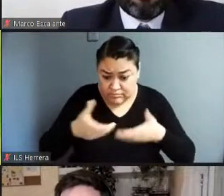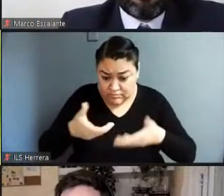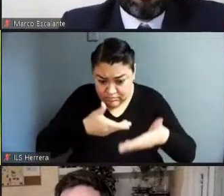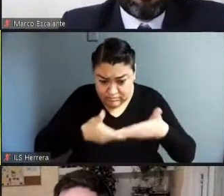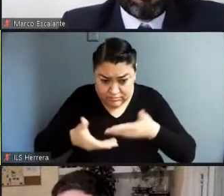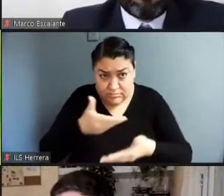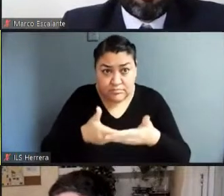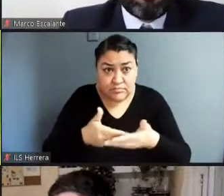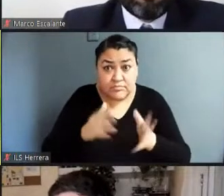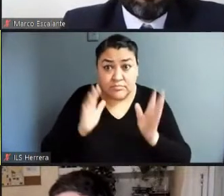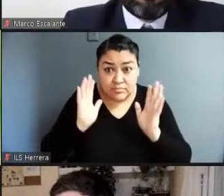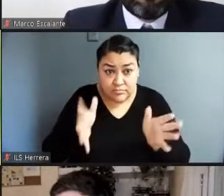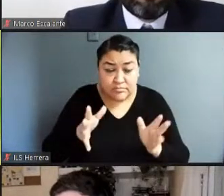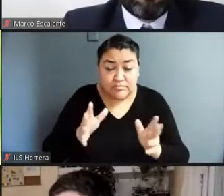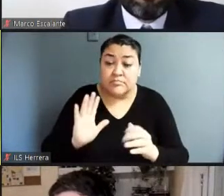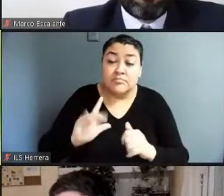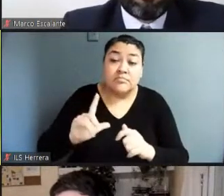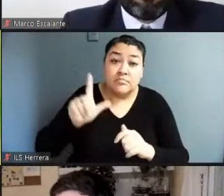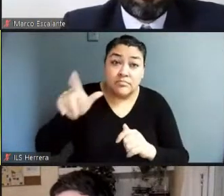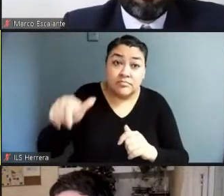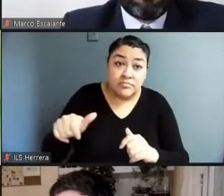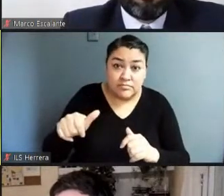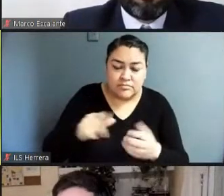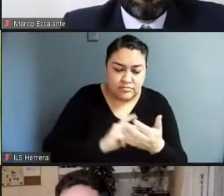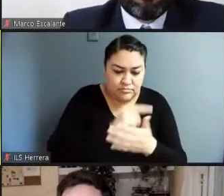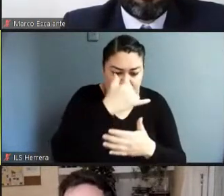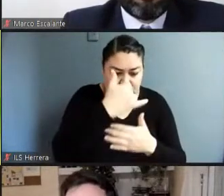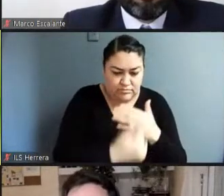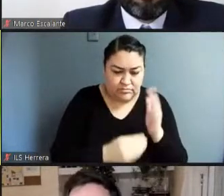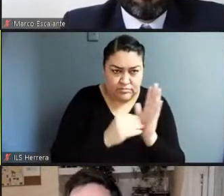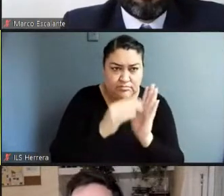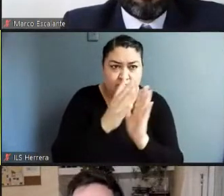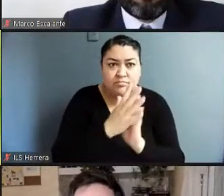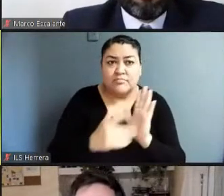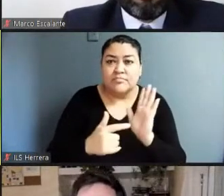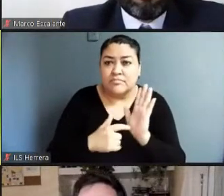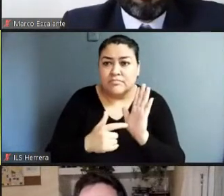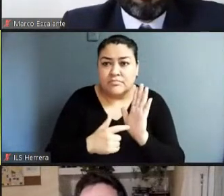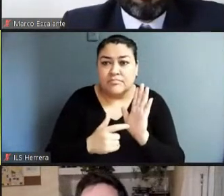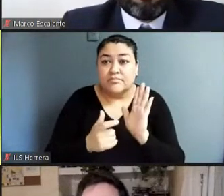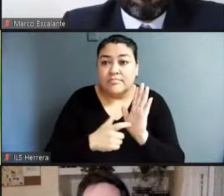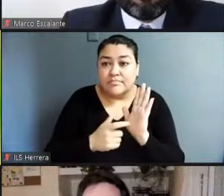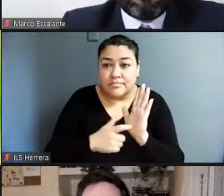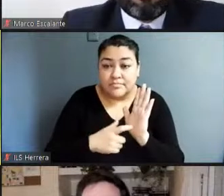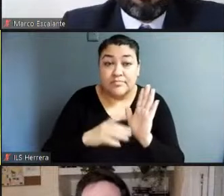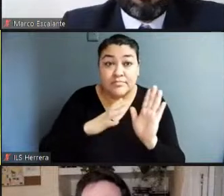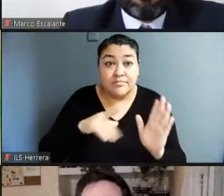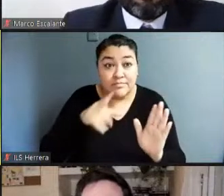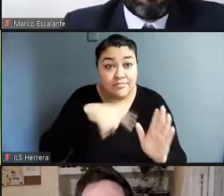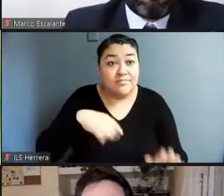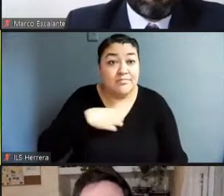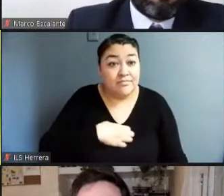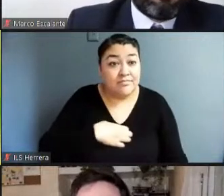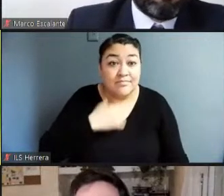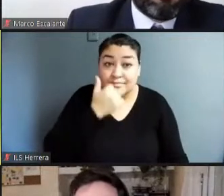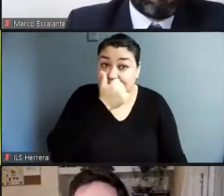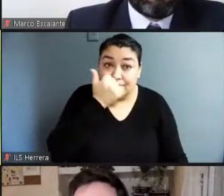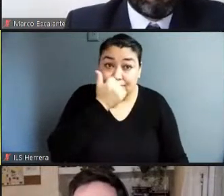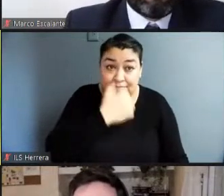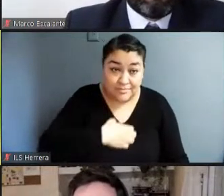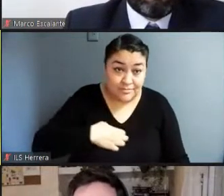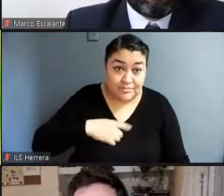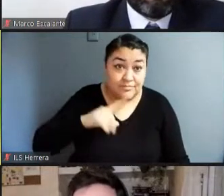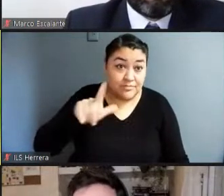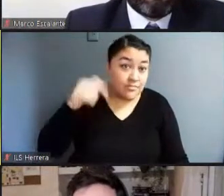the diagnoses in the different teams. At the end of the project, they usually finish